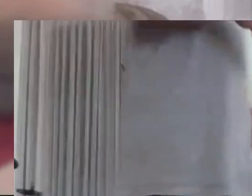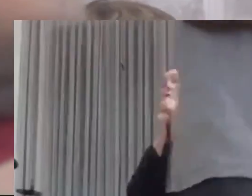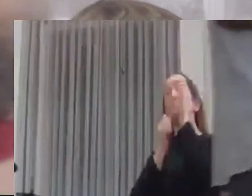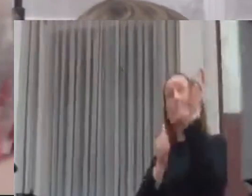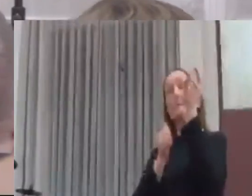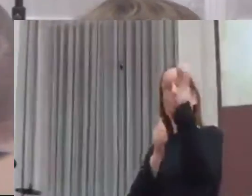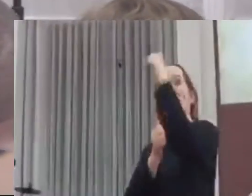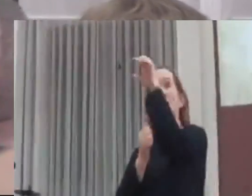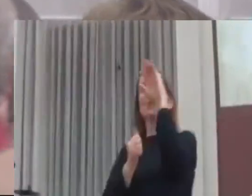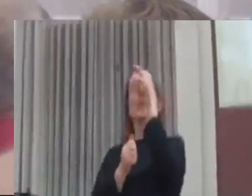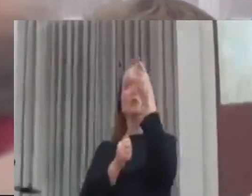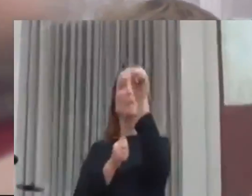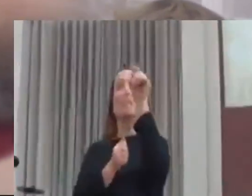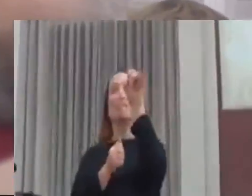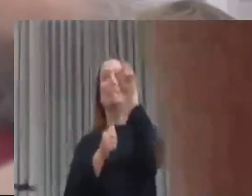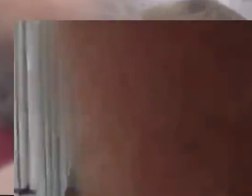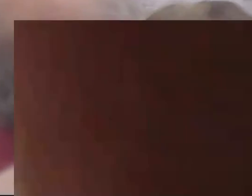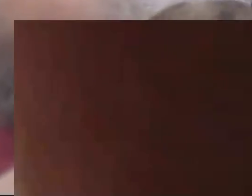want to.